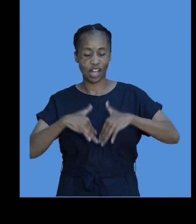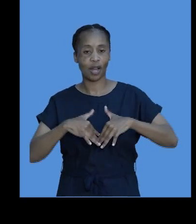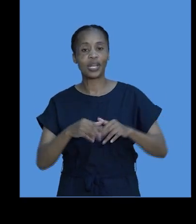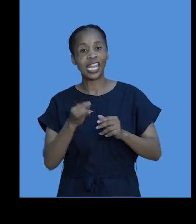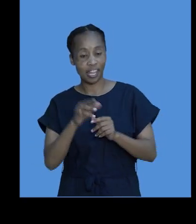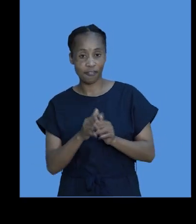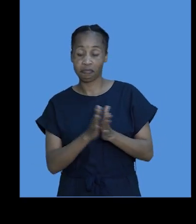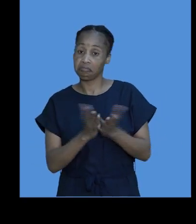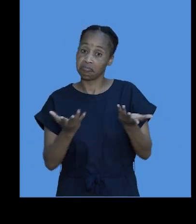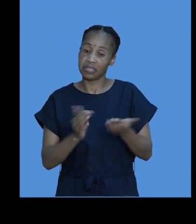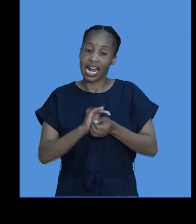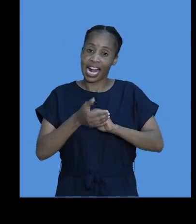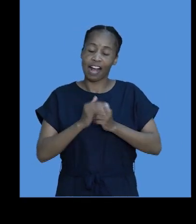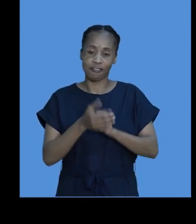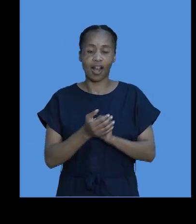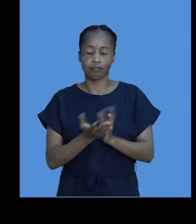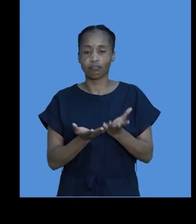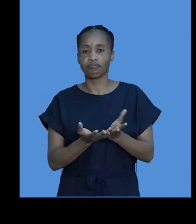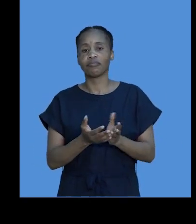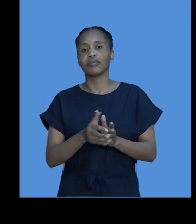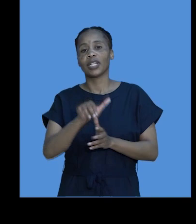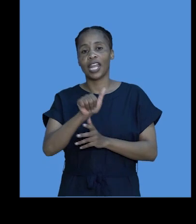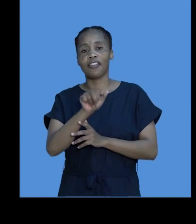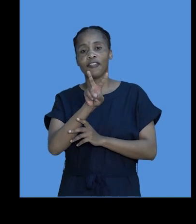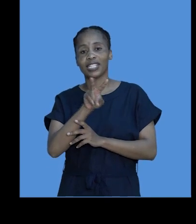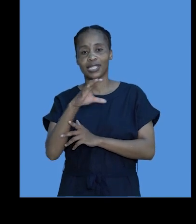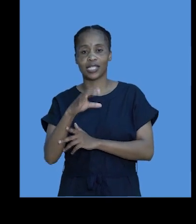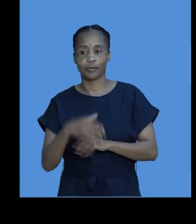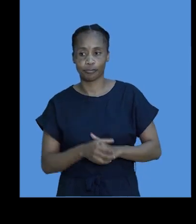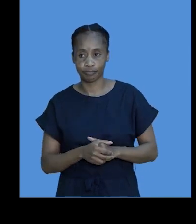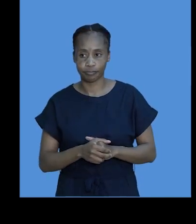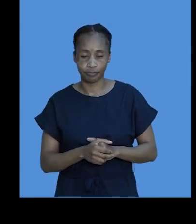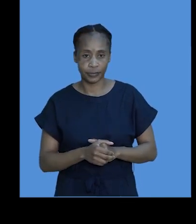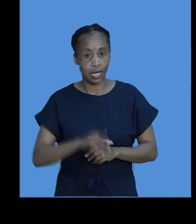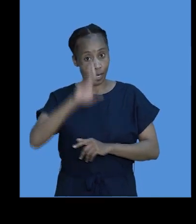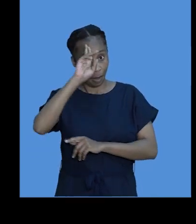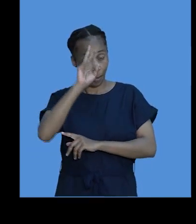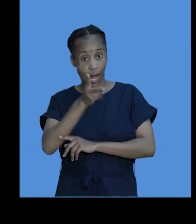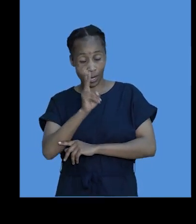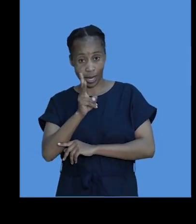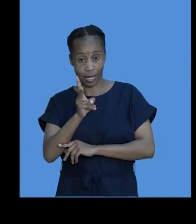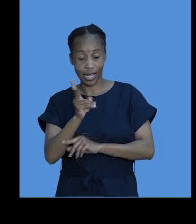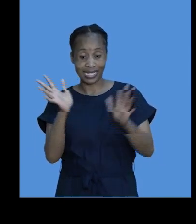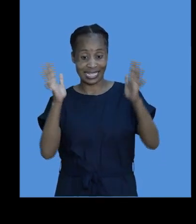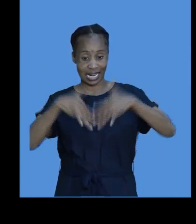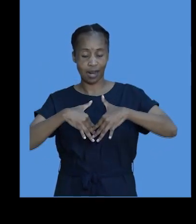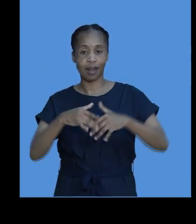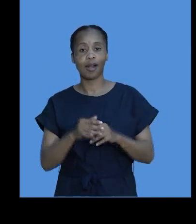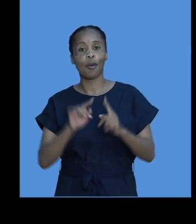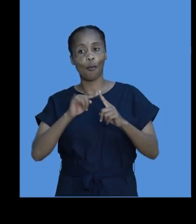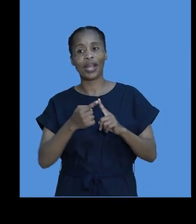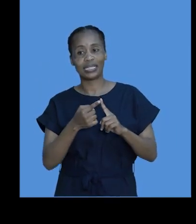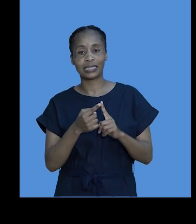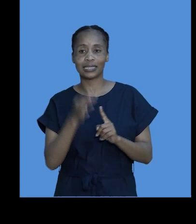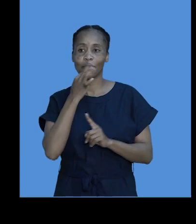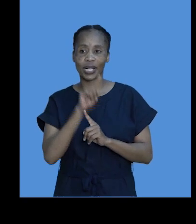there. Right, so we will shut down if we are not able to cover our average variable cost. That is our shutdown there. Remember,